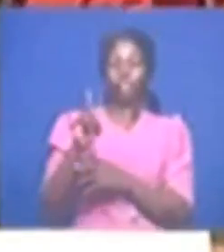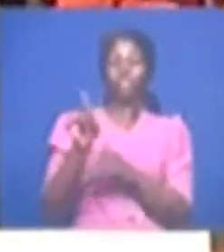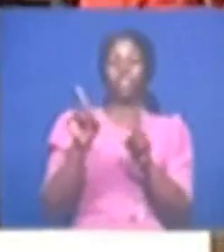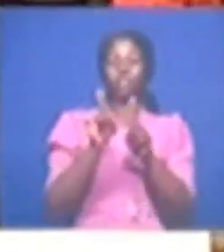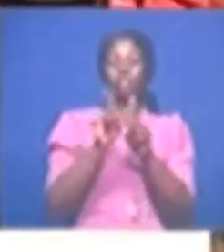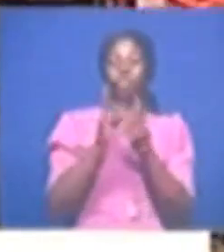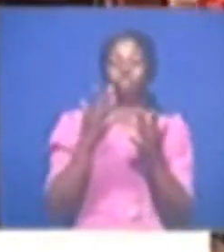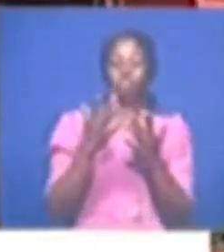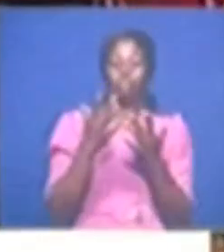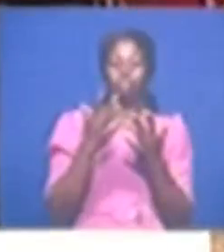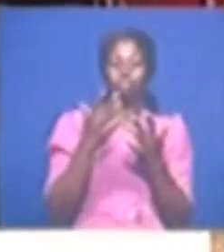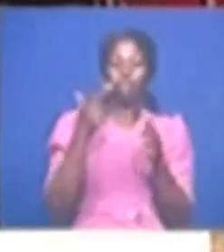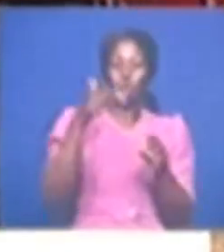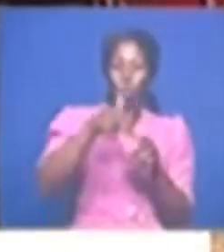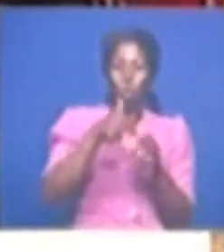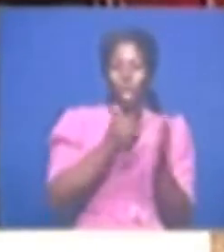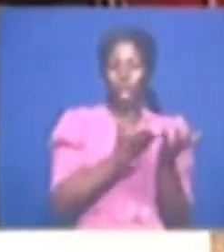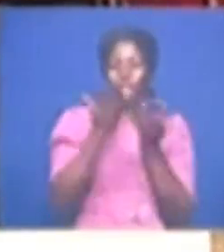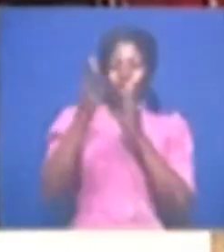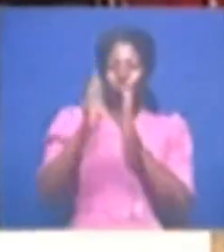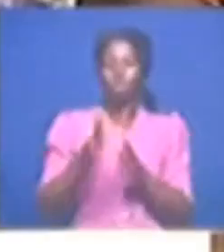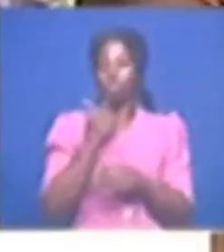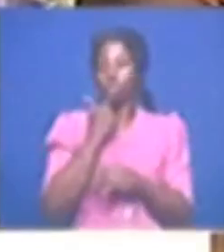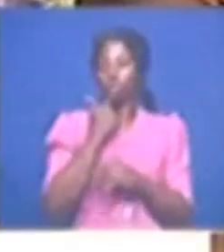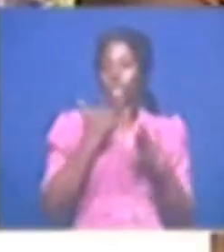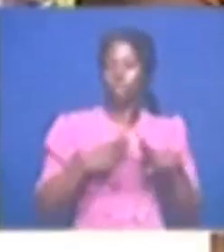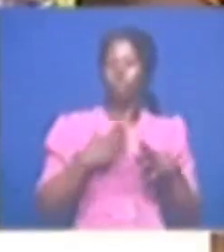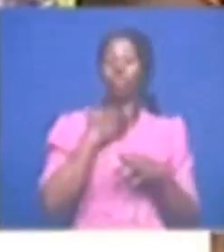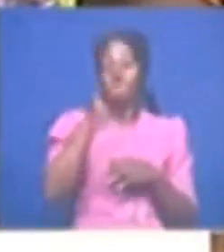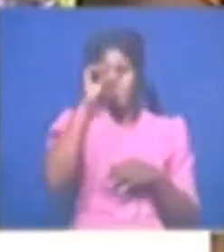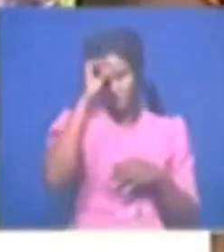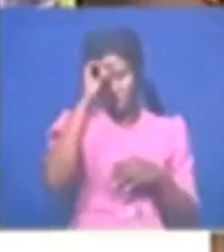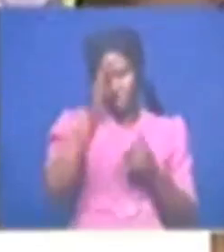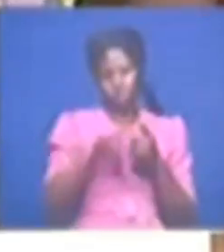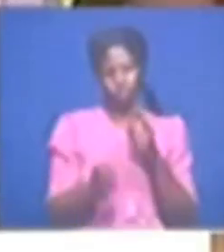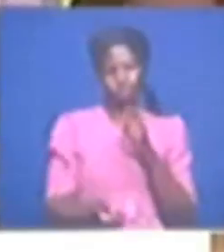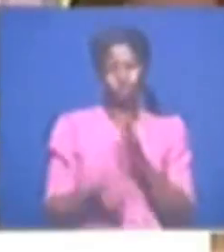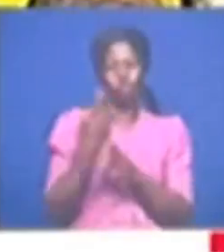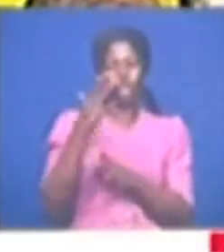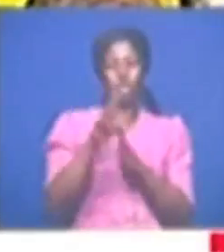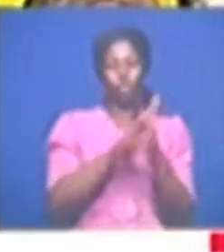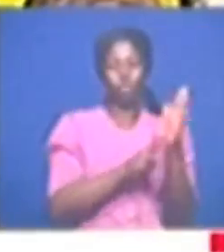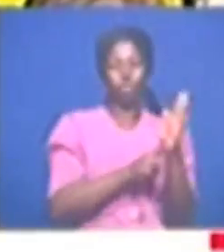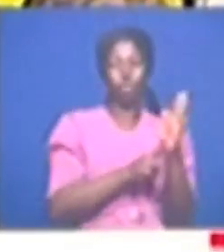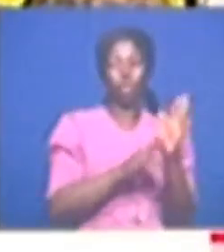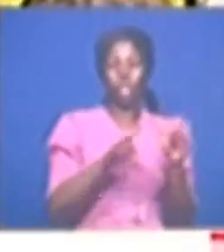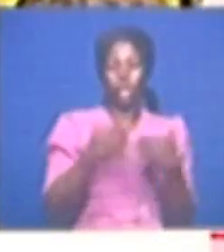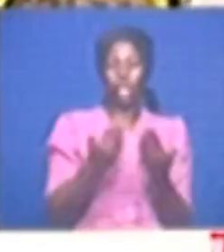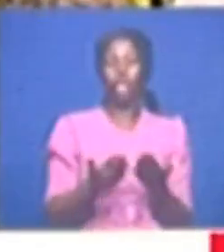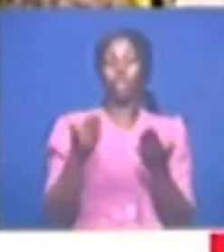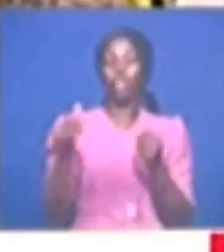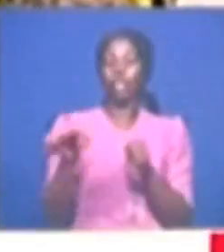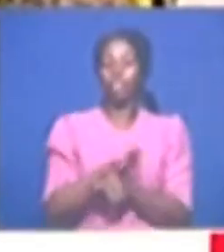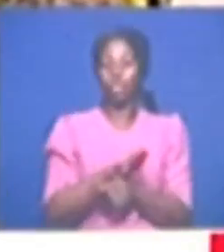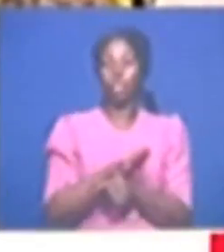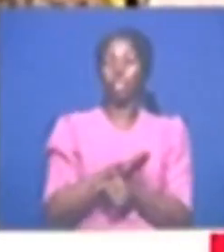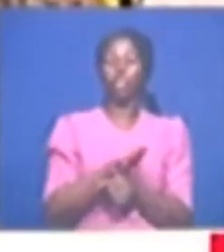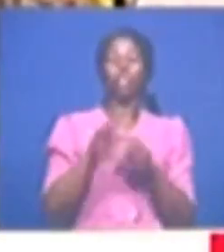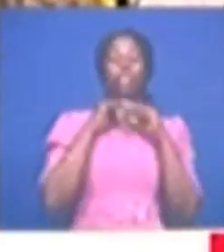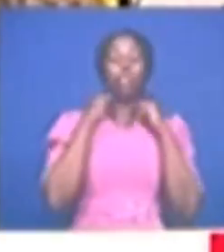oil exporter, Turkana residents want the government to come up with comprehensive guidelines on how the host county would